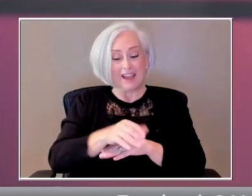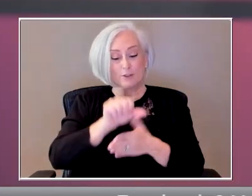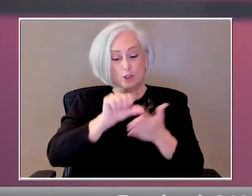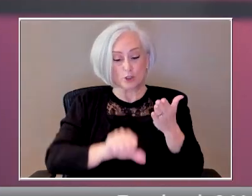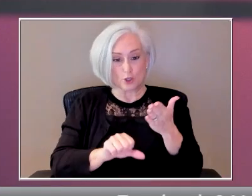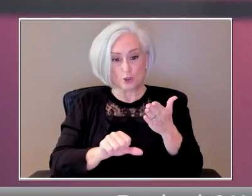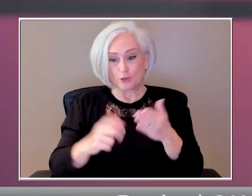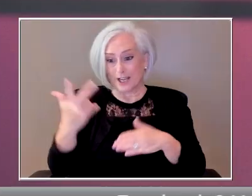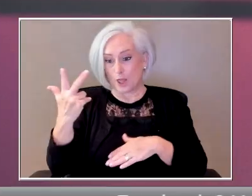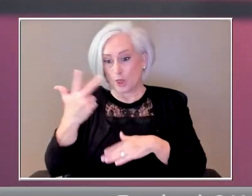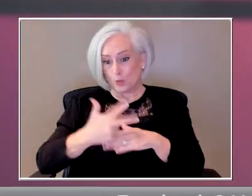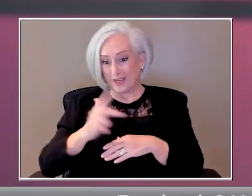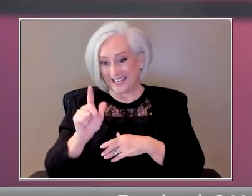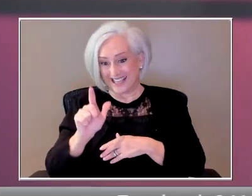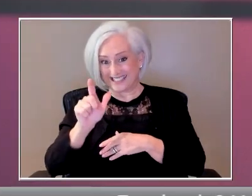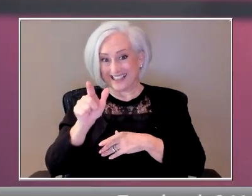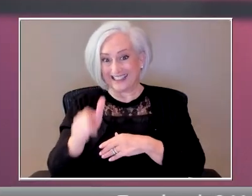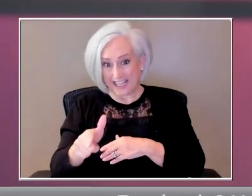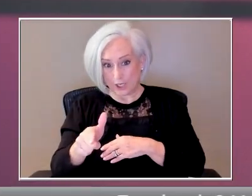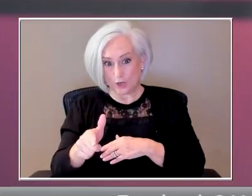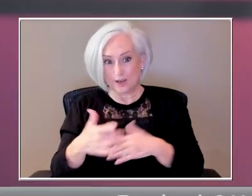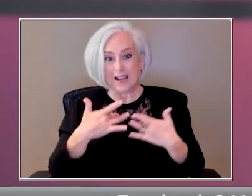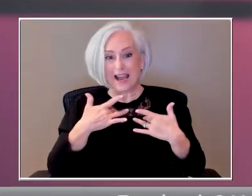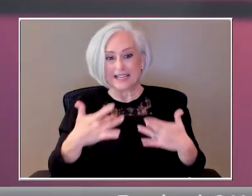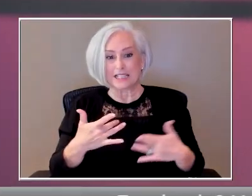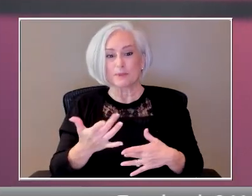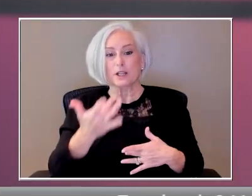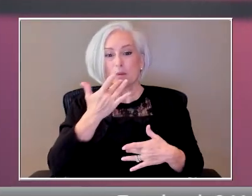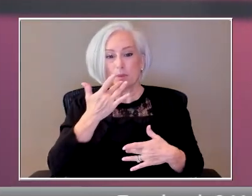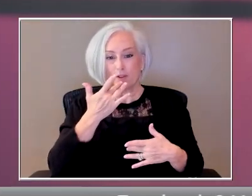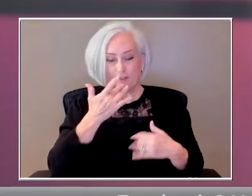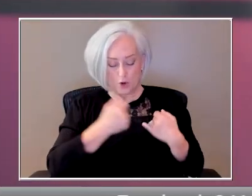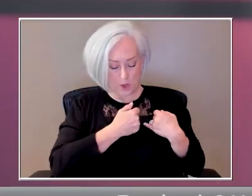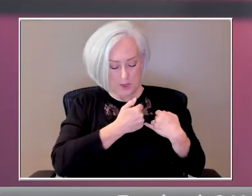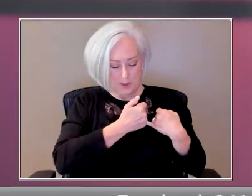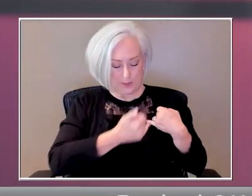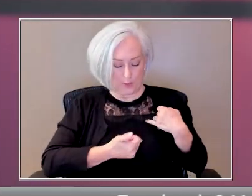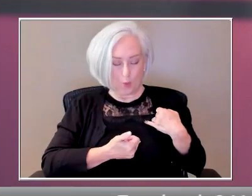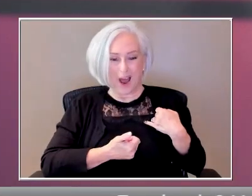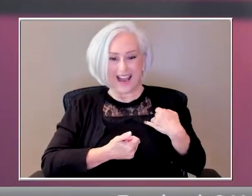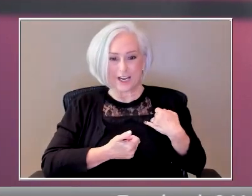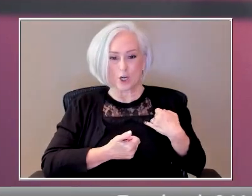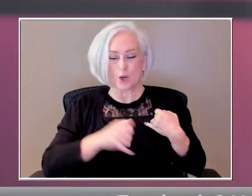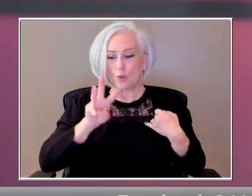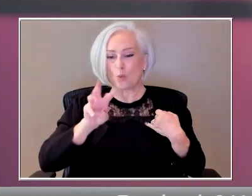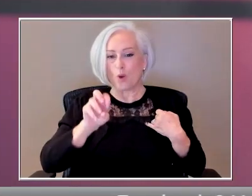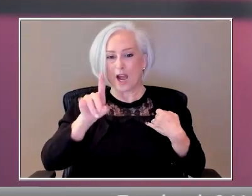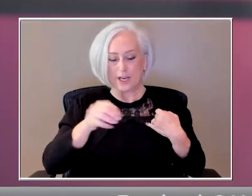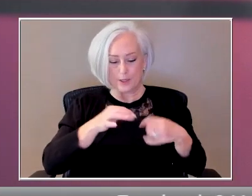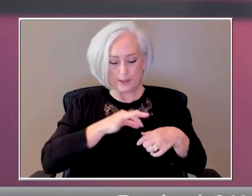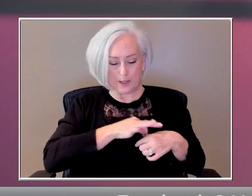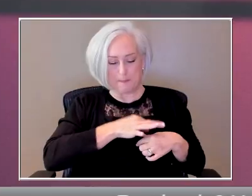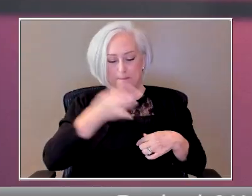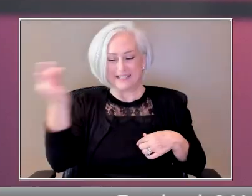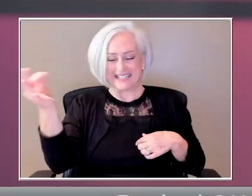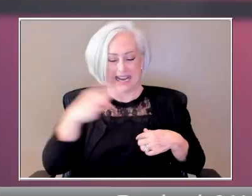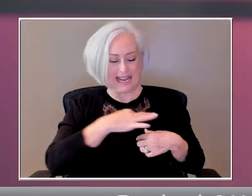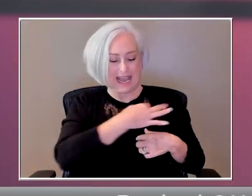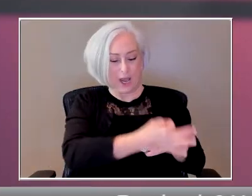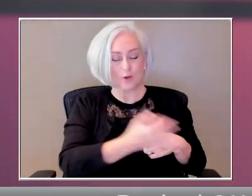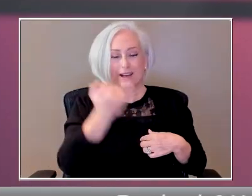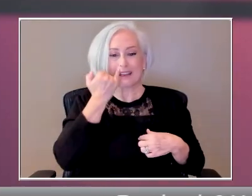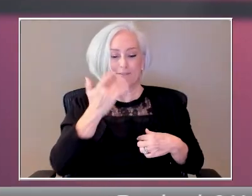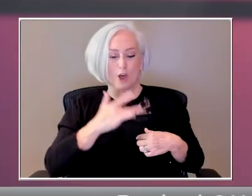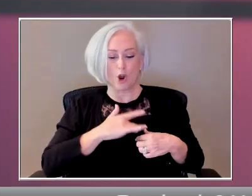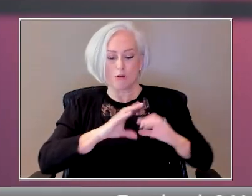I typically like to take pacing wires out if the patient has been in their own rhythm and has good blood pressure,